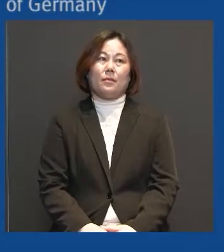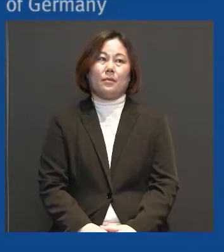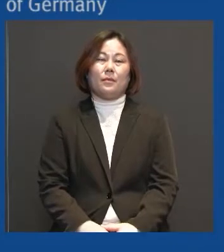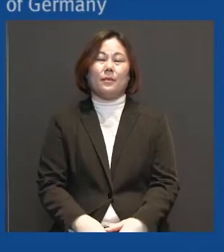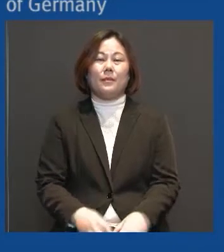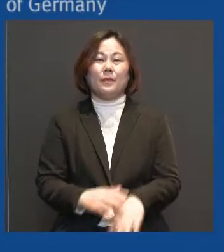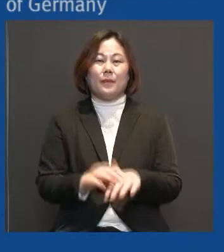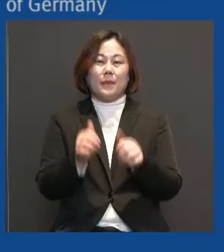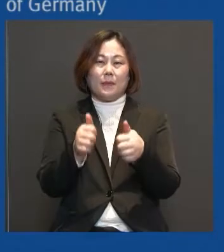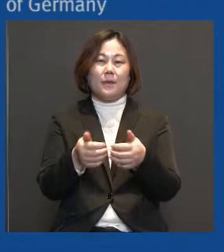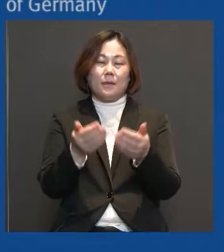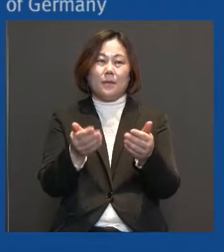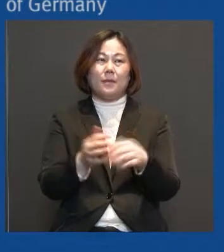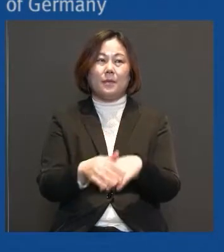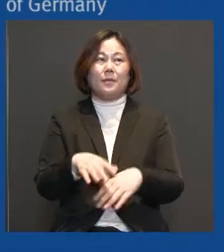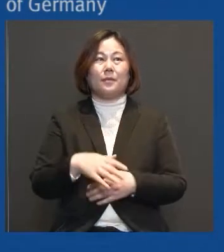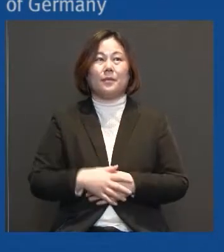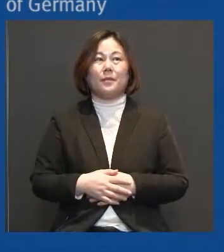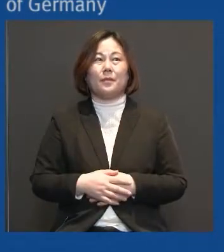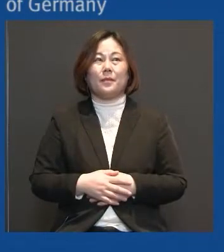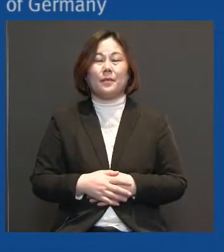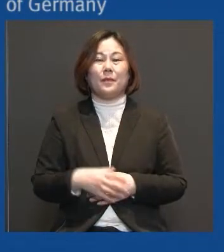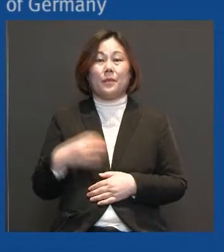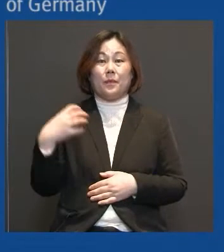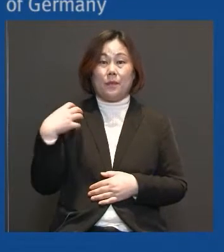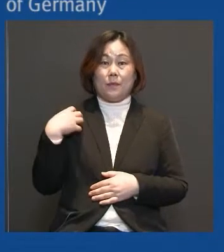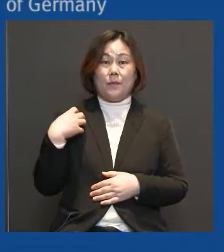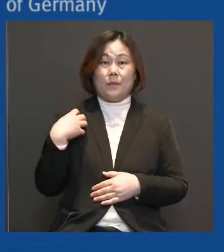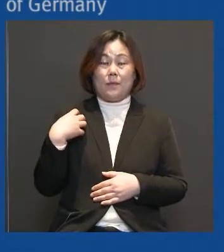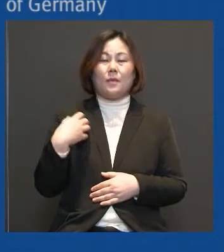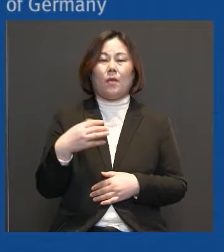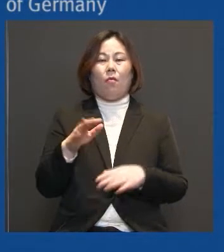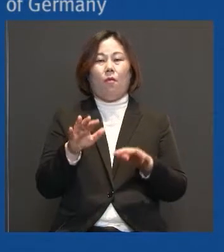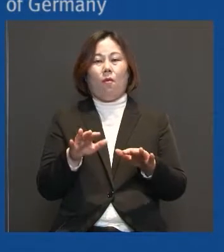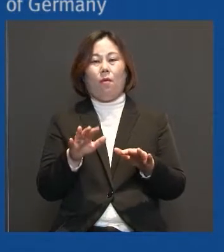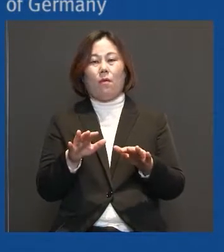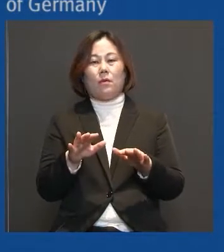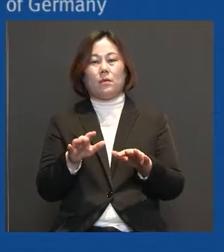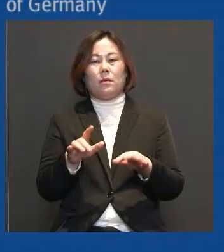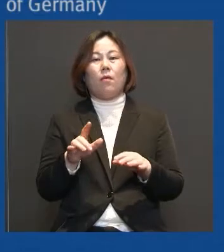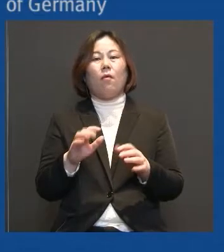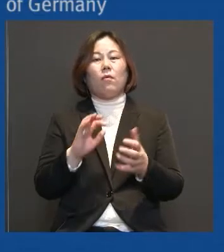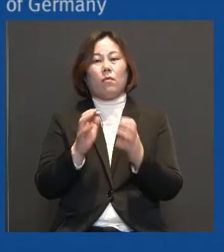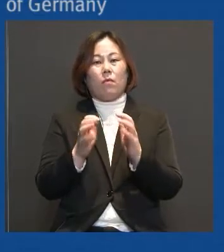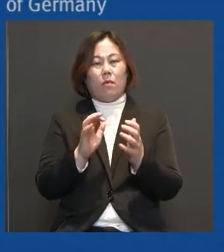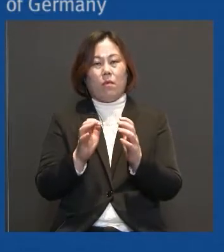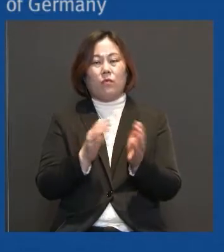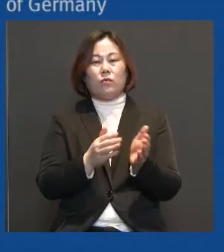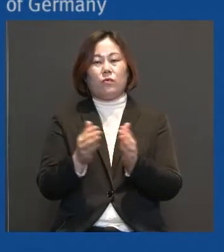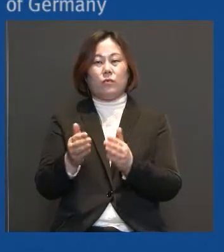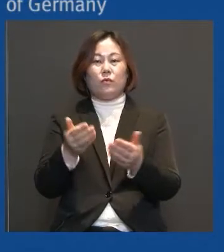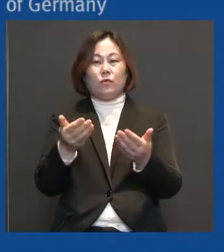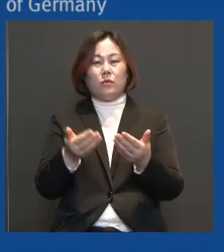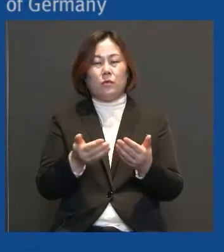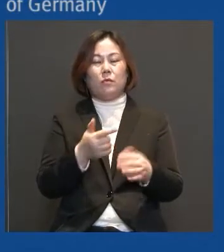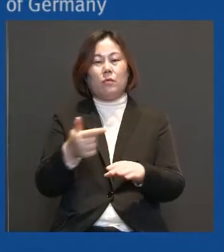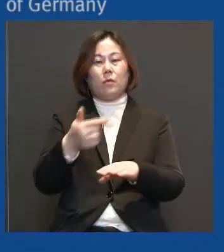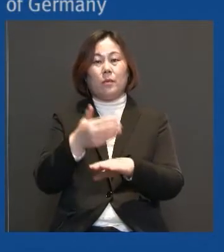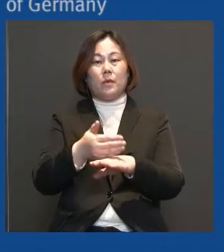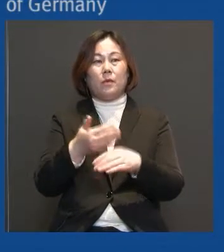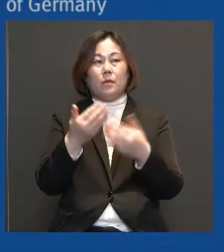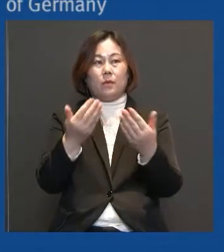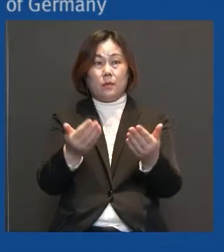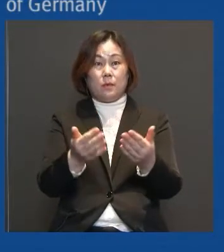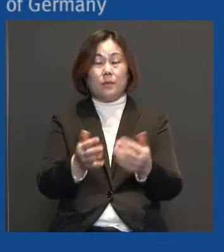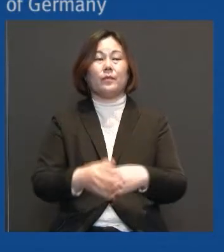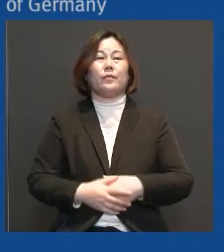thank the organizers for this very timely event, as we already heard in the plenary, which is a very important topic. And also from